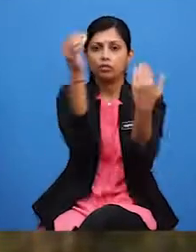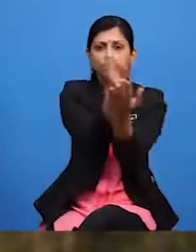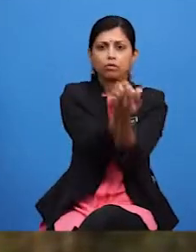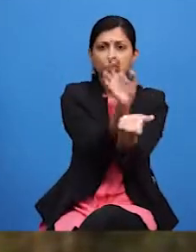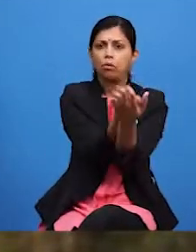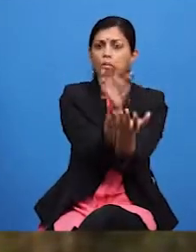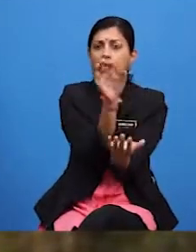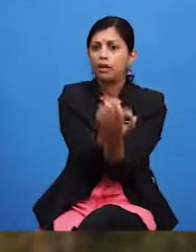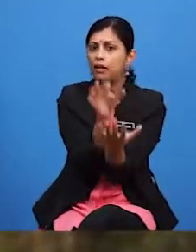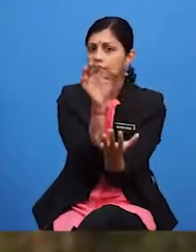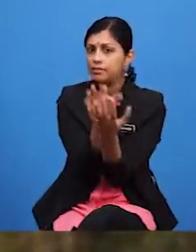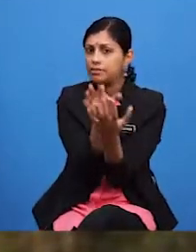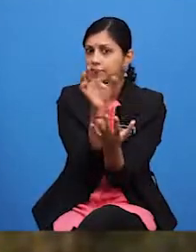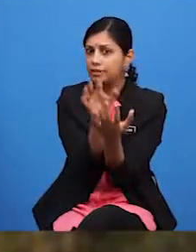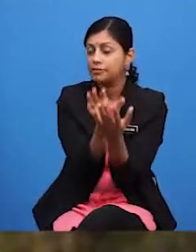of animals.